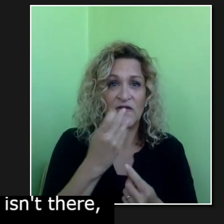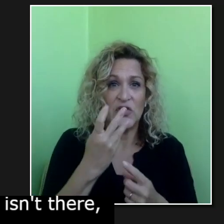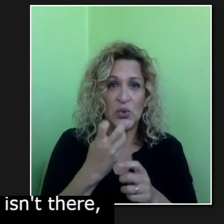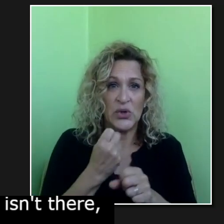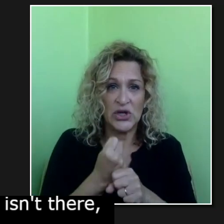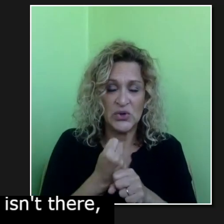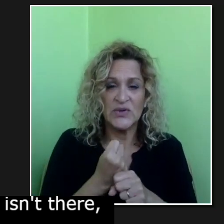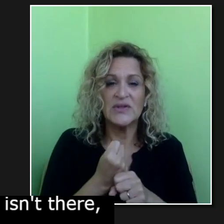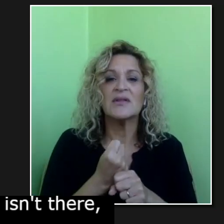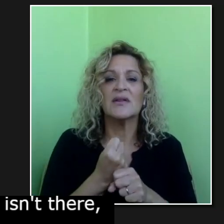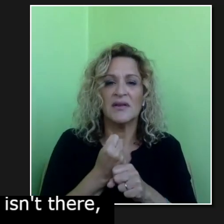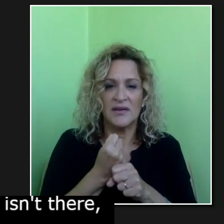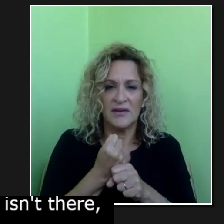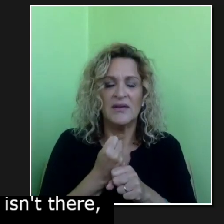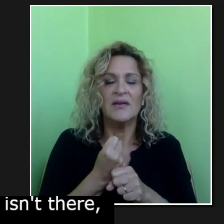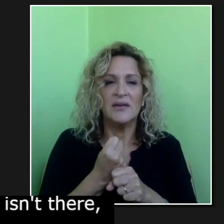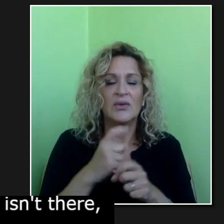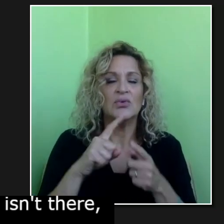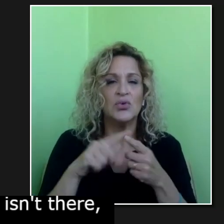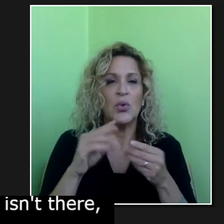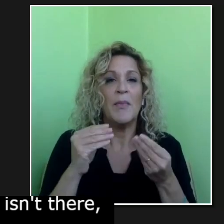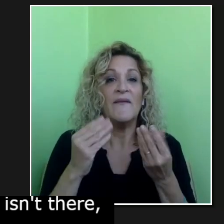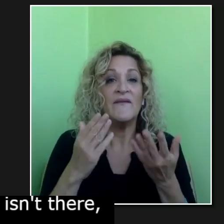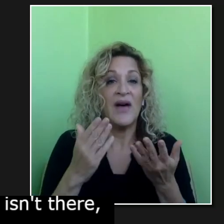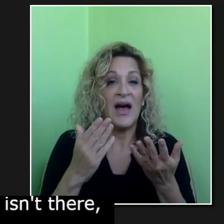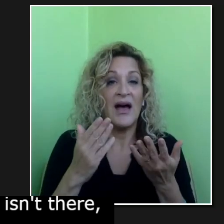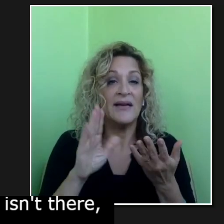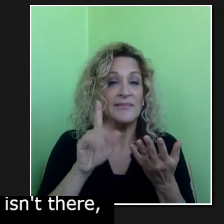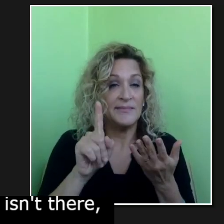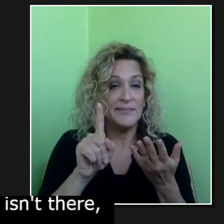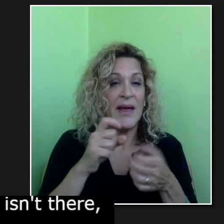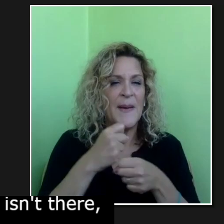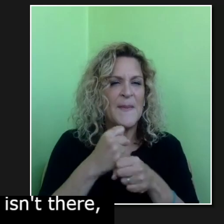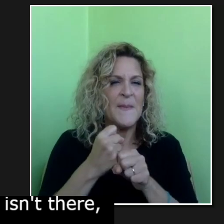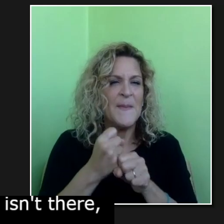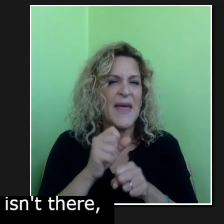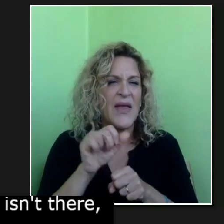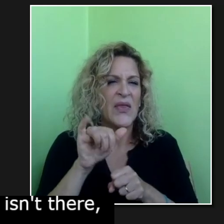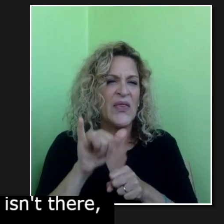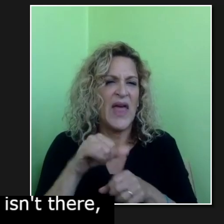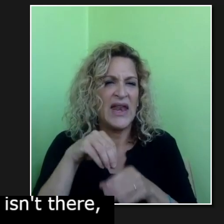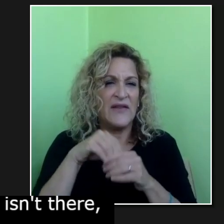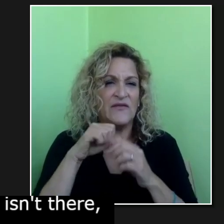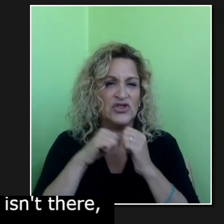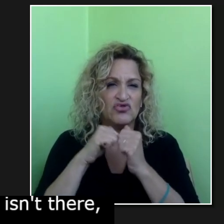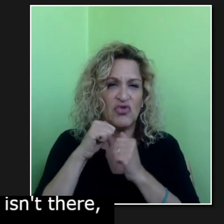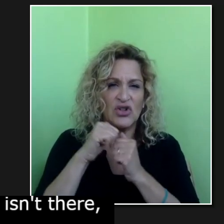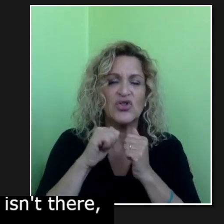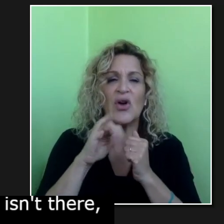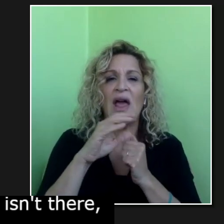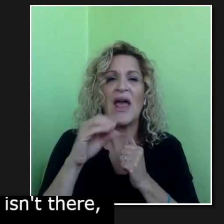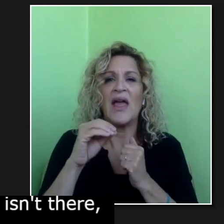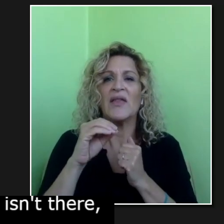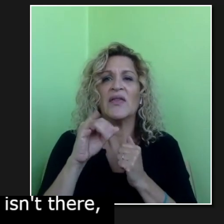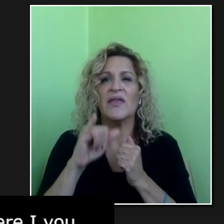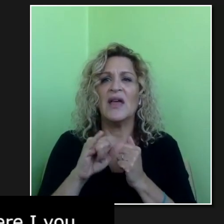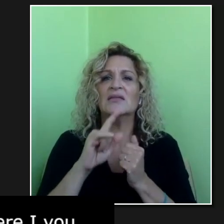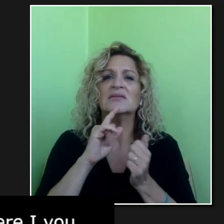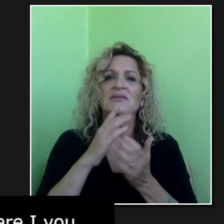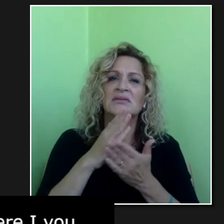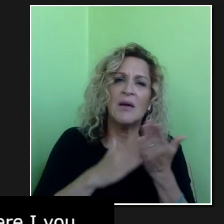is ways to actually make that infrastructure. And there's a couple of pieces of work we